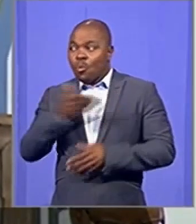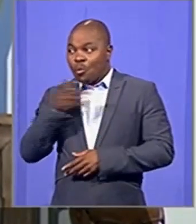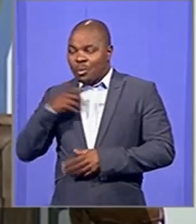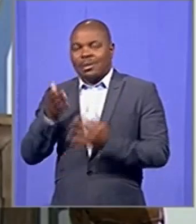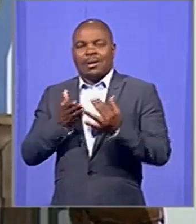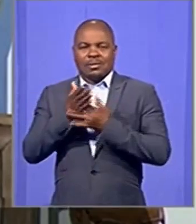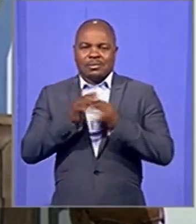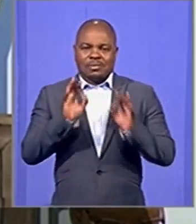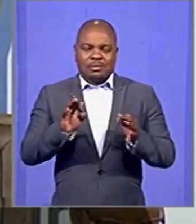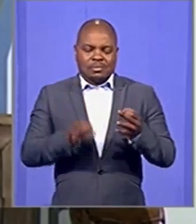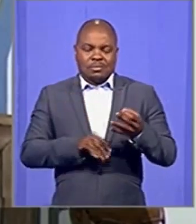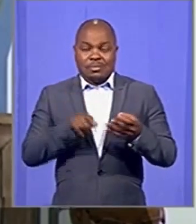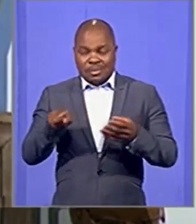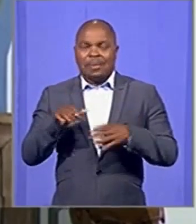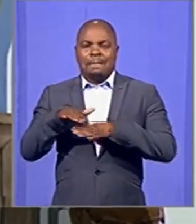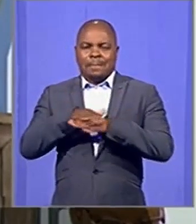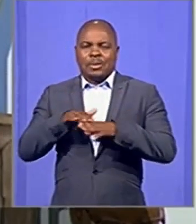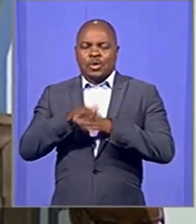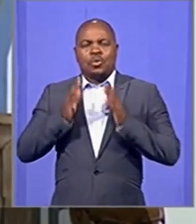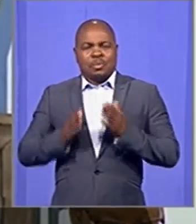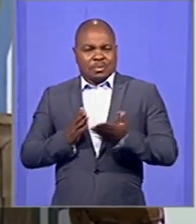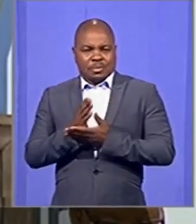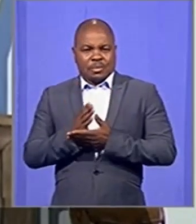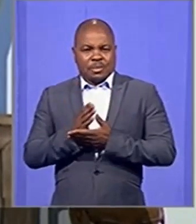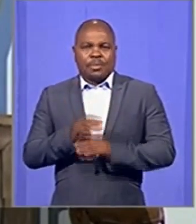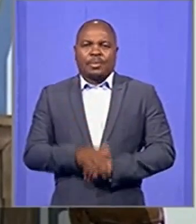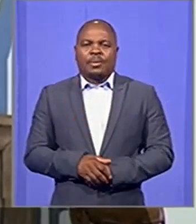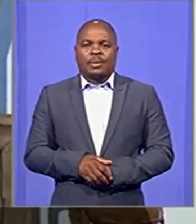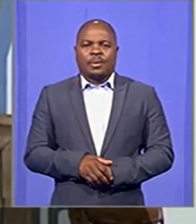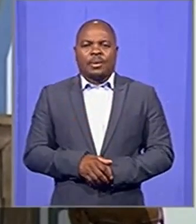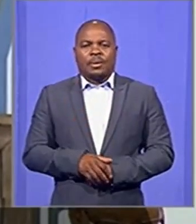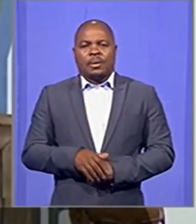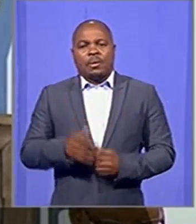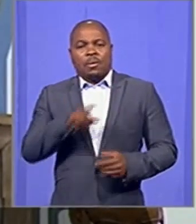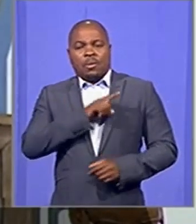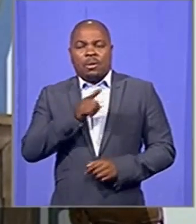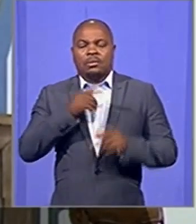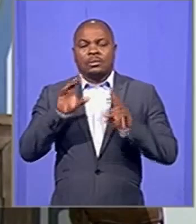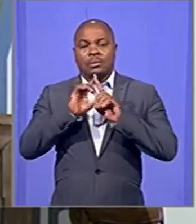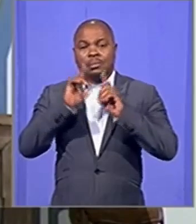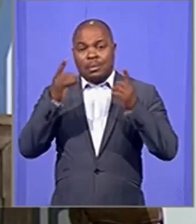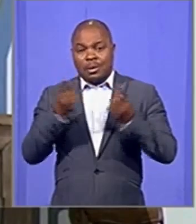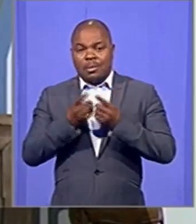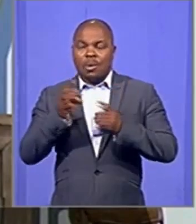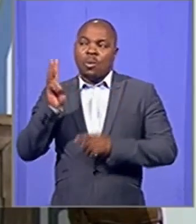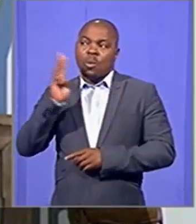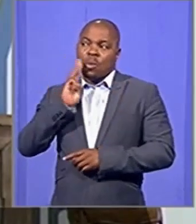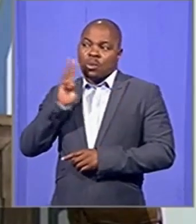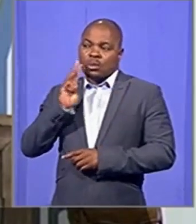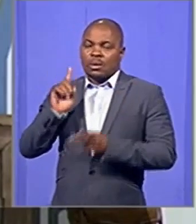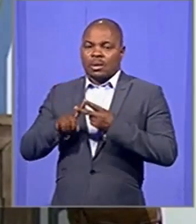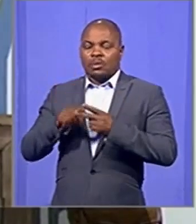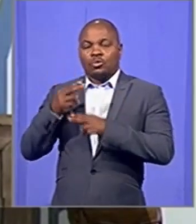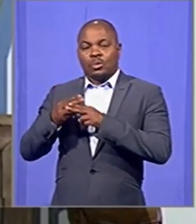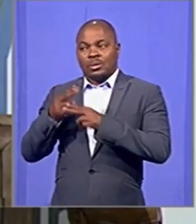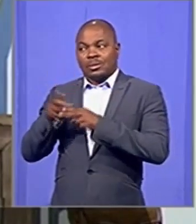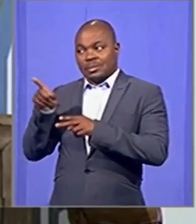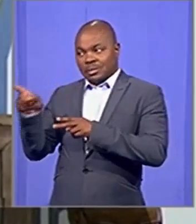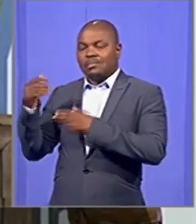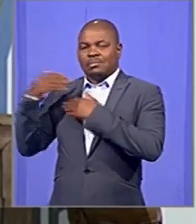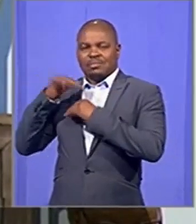a basic human right, as championed by the Department of Water and